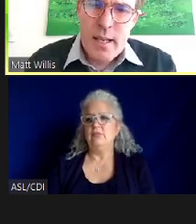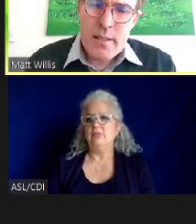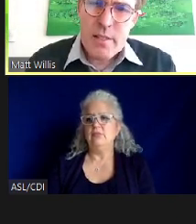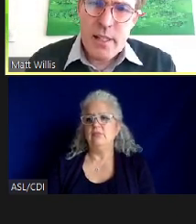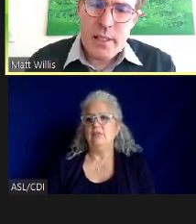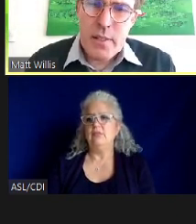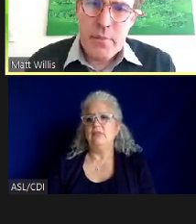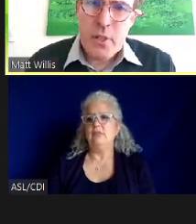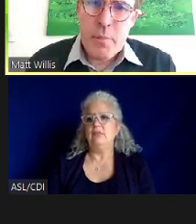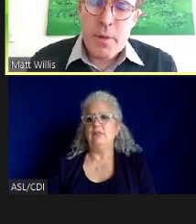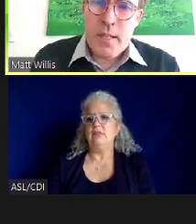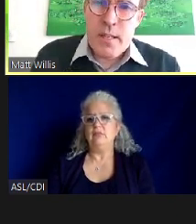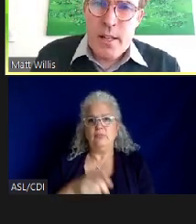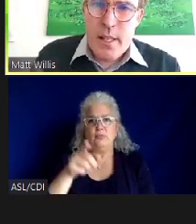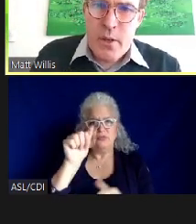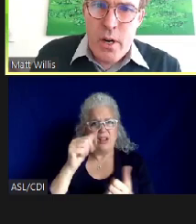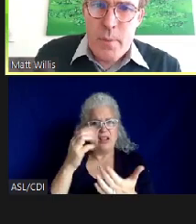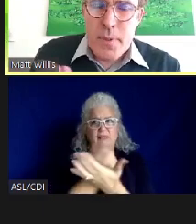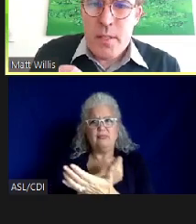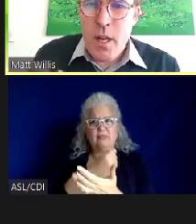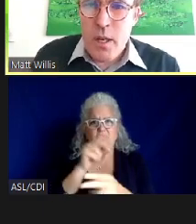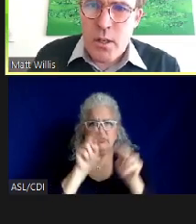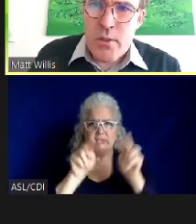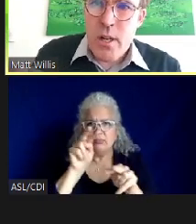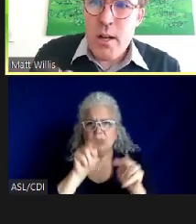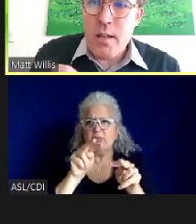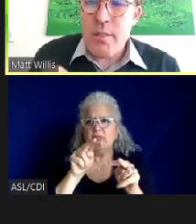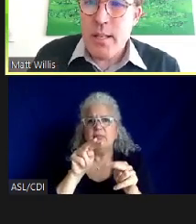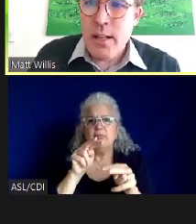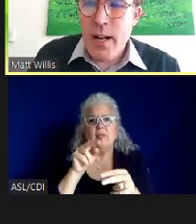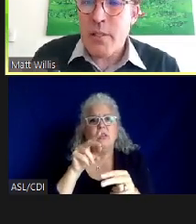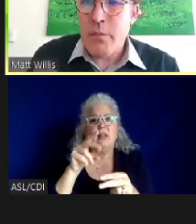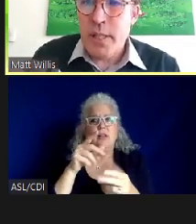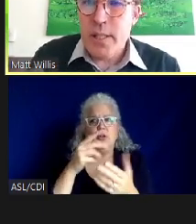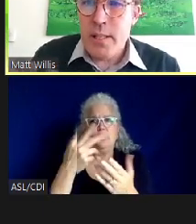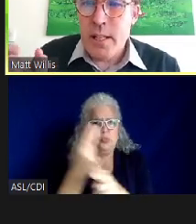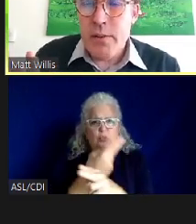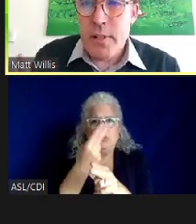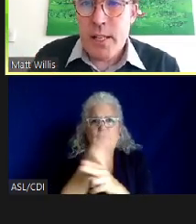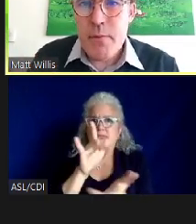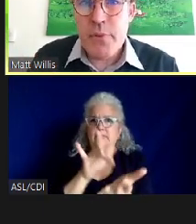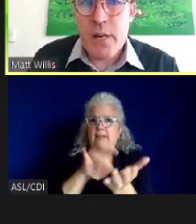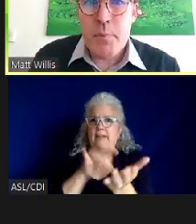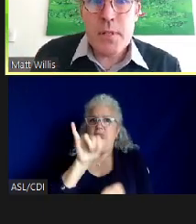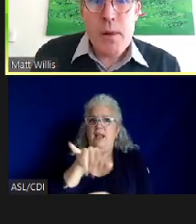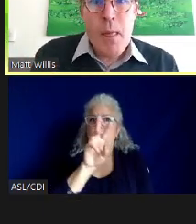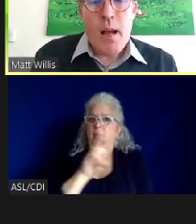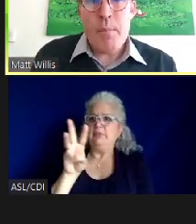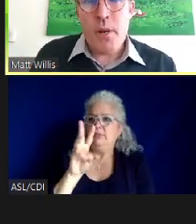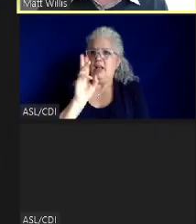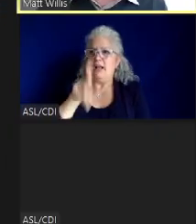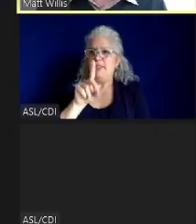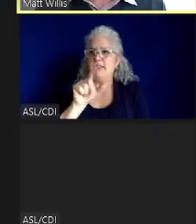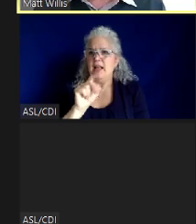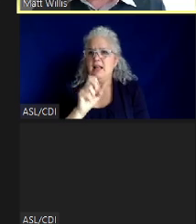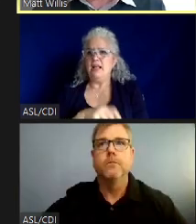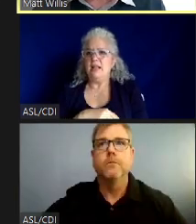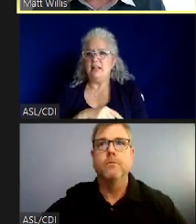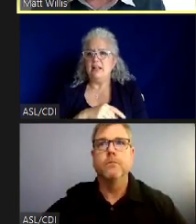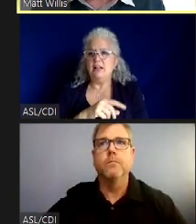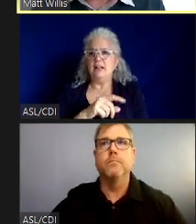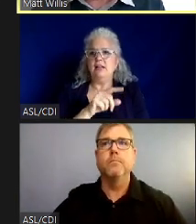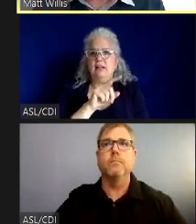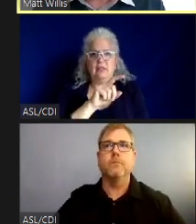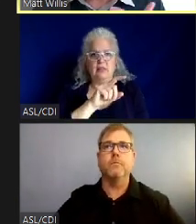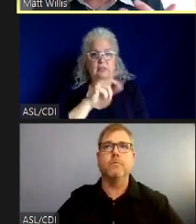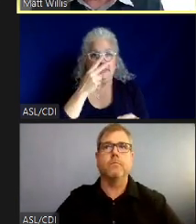It has a slightly different look, but you are able to toggle across interactively to see different time frames. There are new charts that didn't